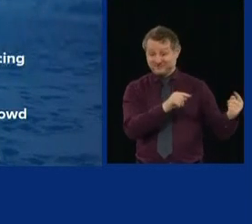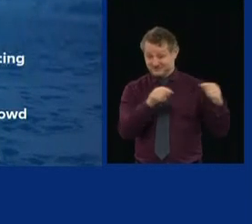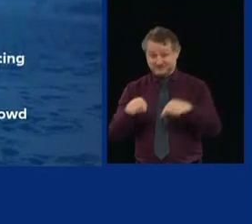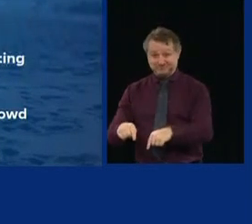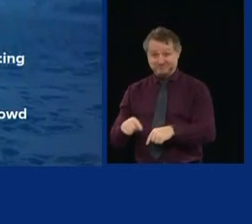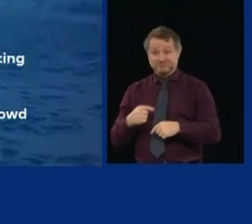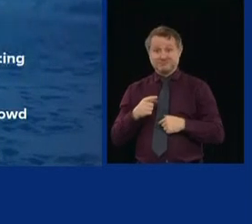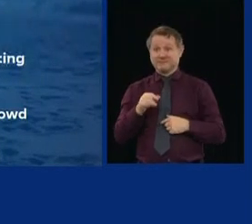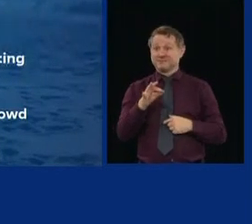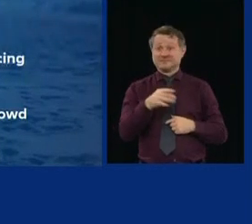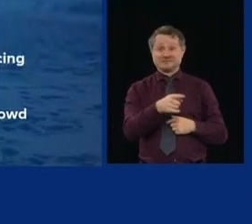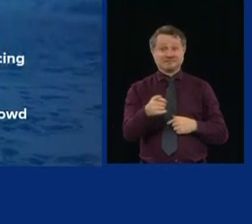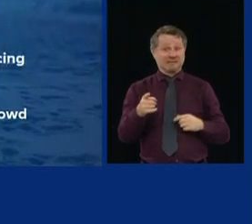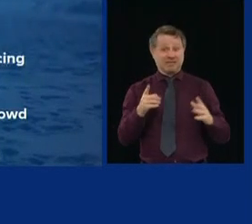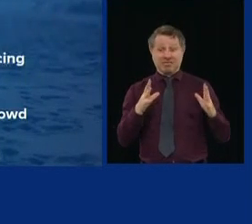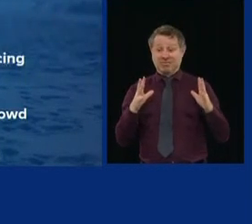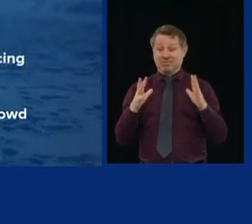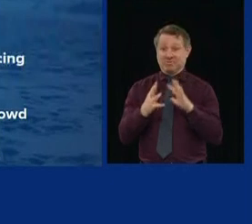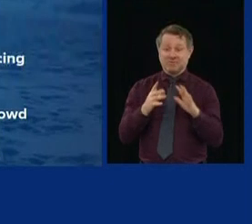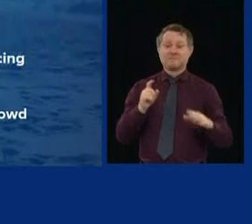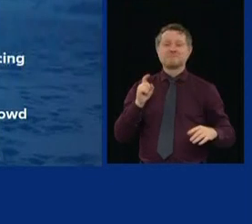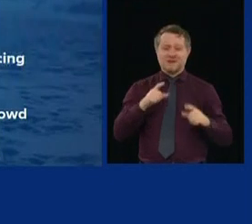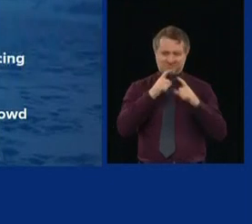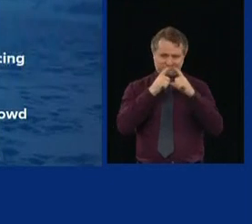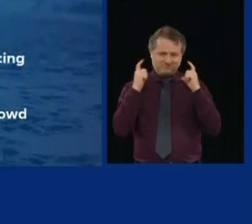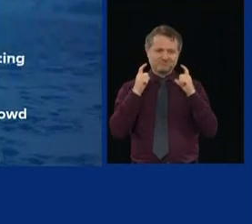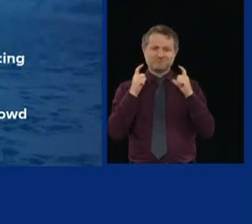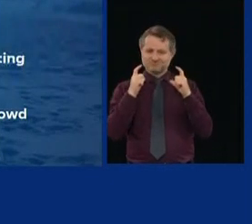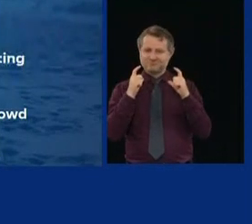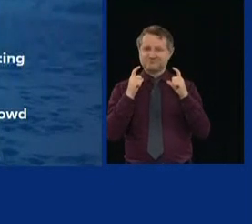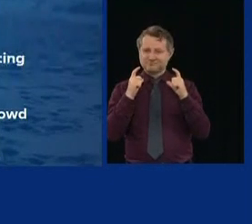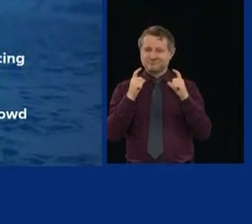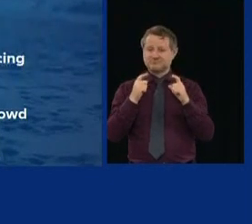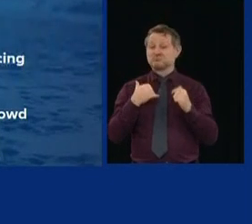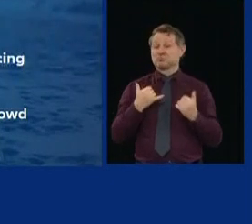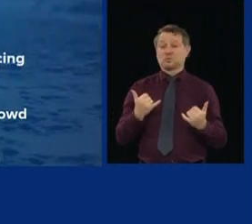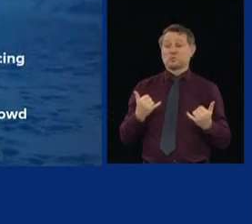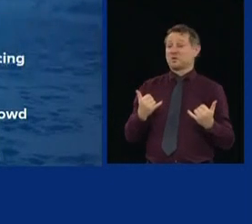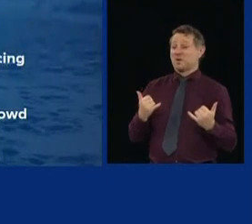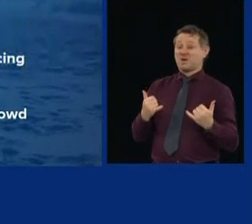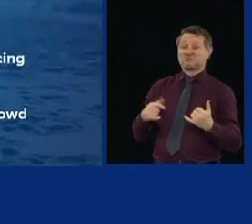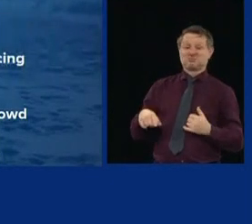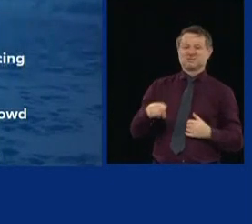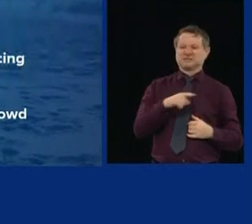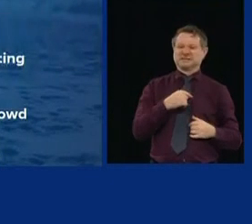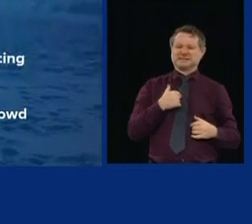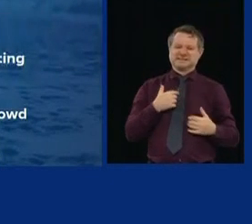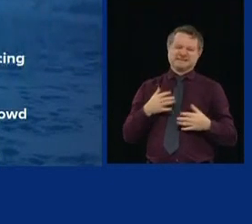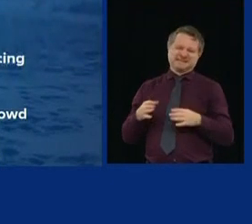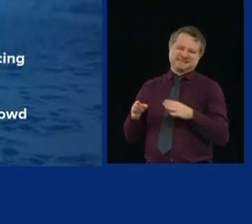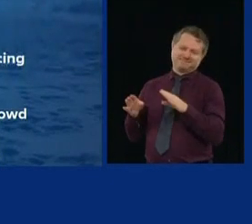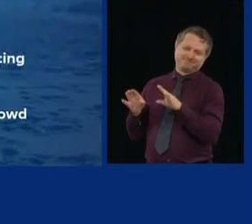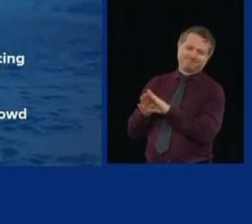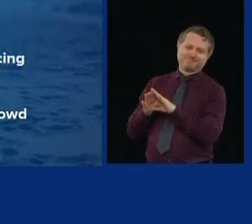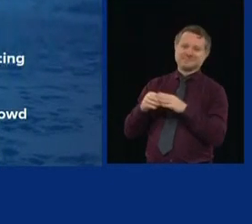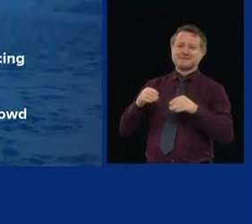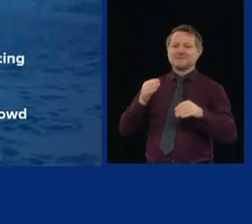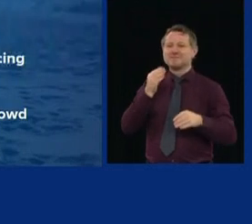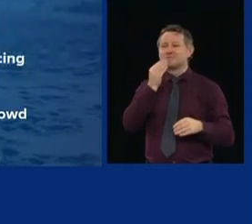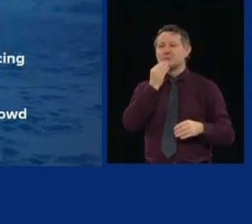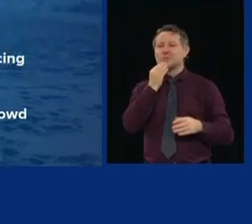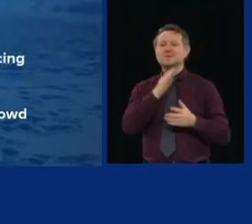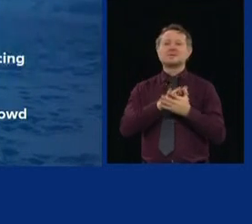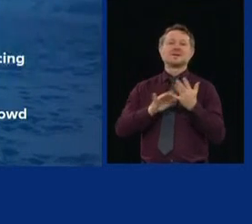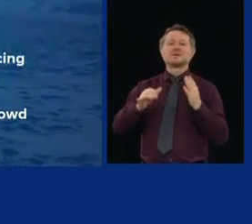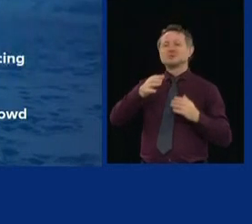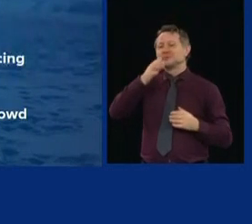distance. At this point, concessions will not be operating. We don't want long lines